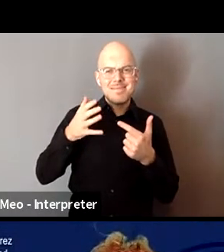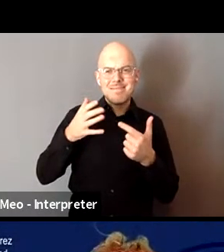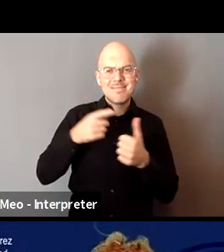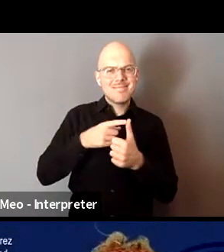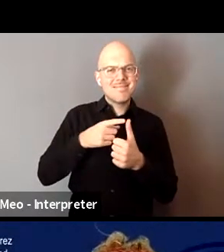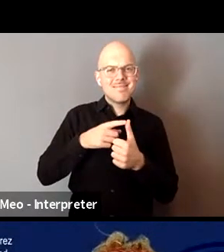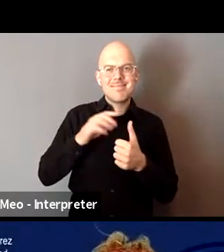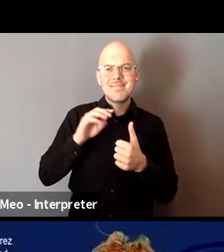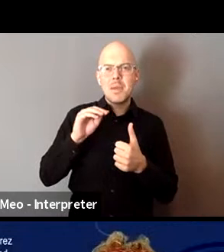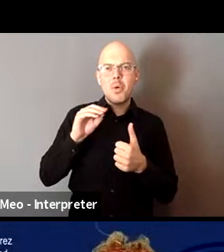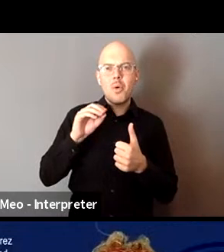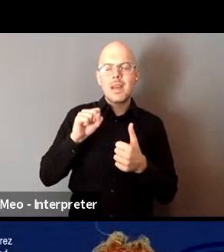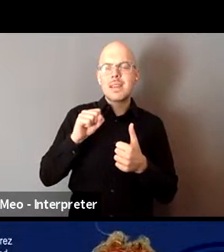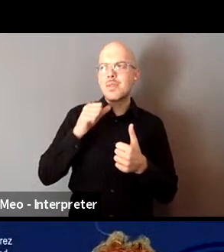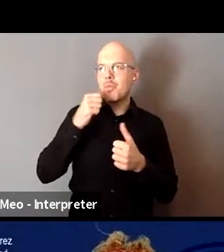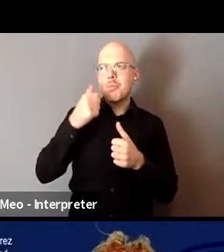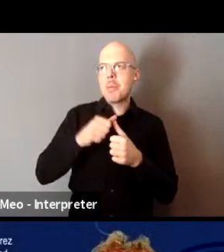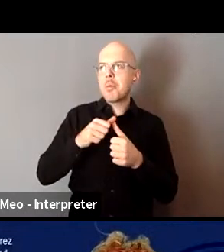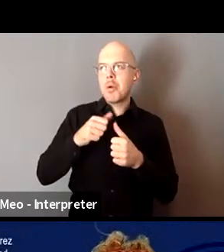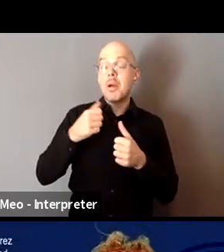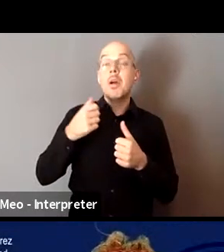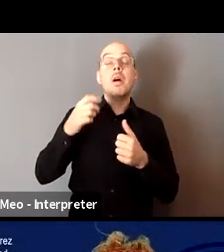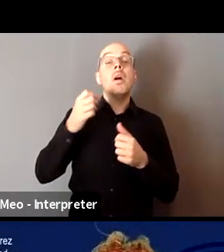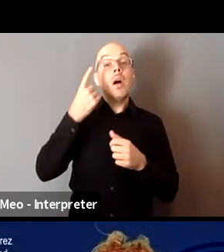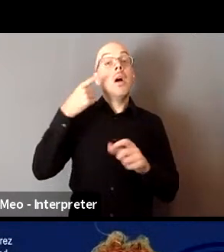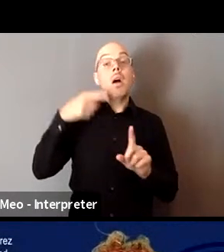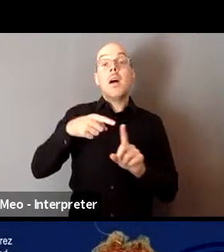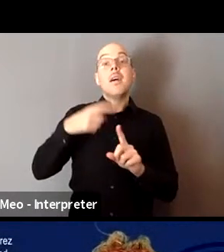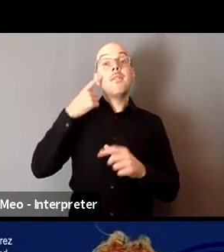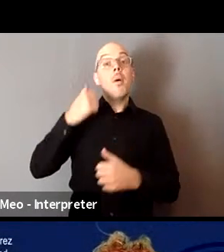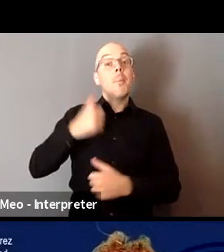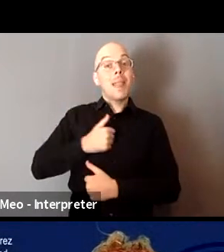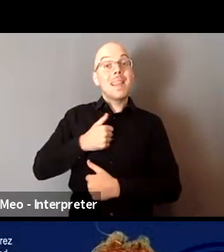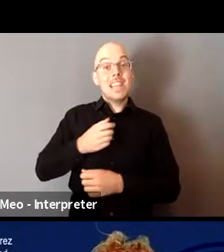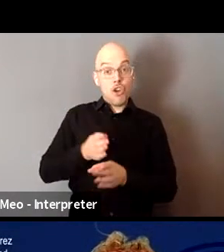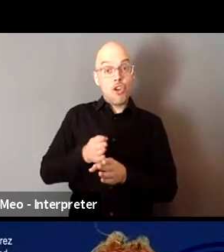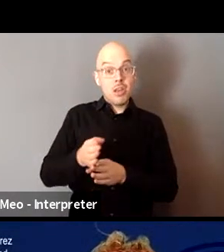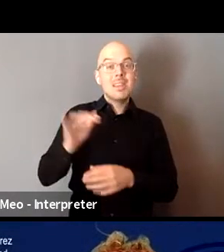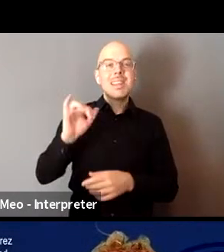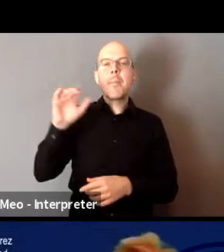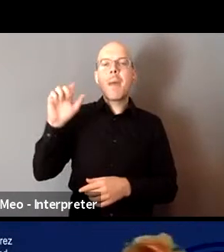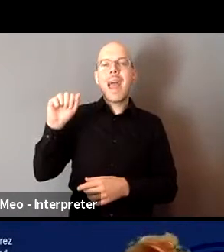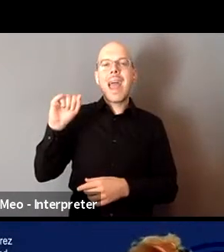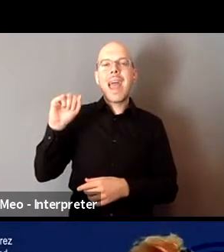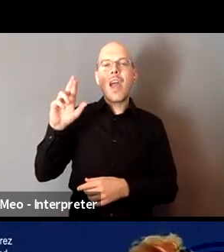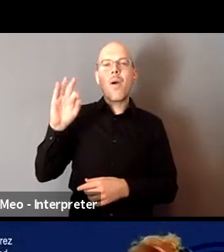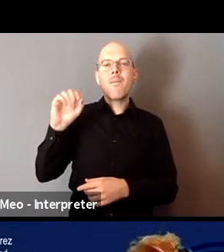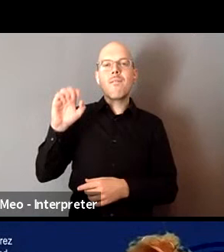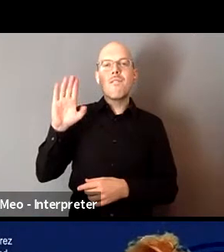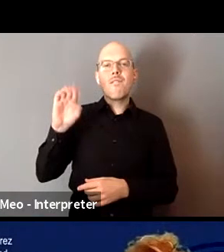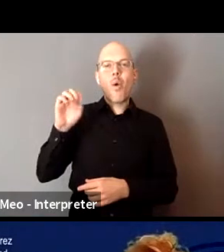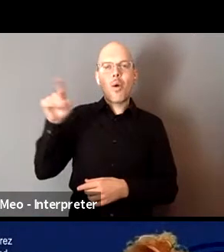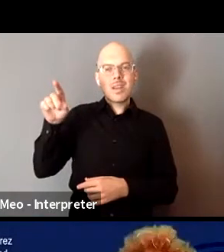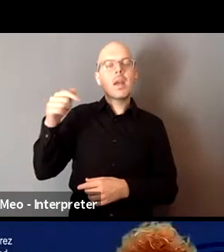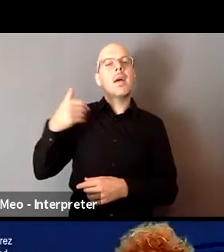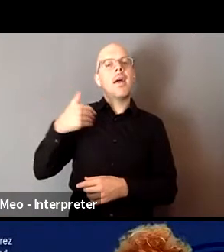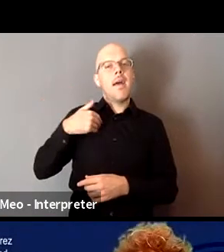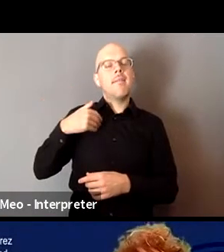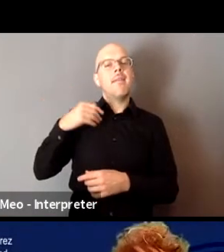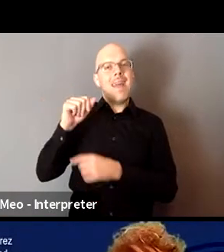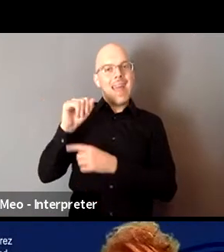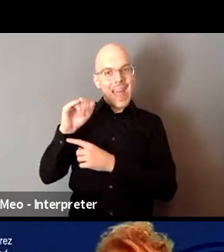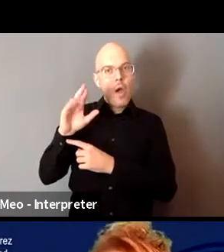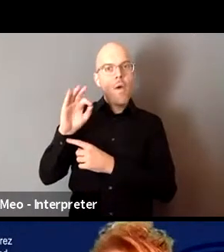what those courts are. But for the military and like in the Air Force, they have what they call an Air Force specialty